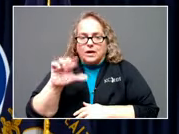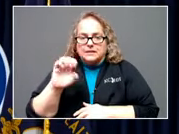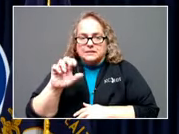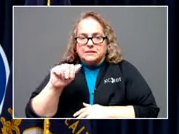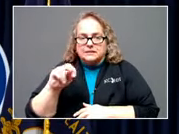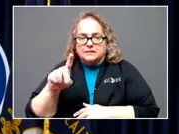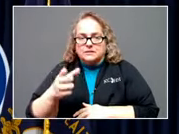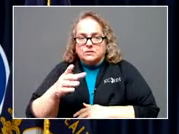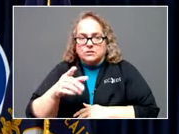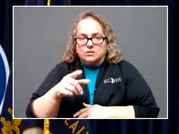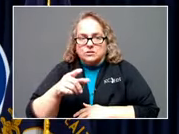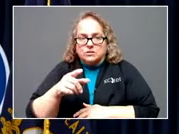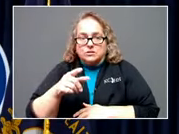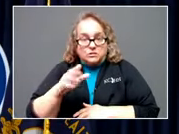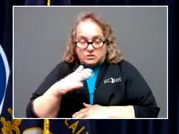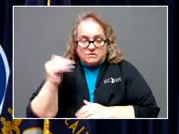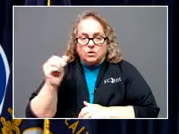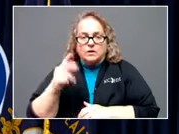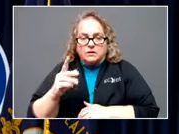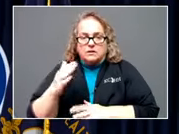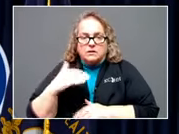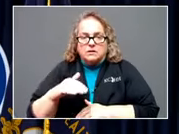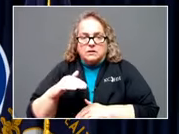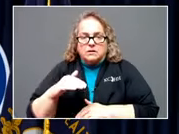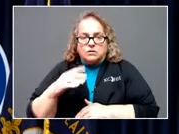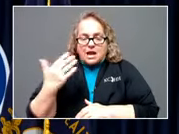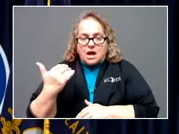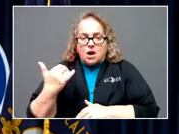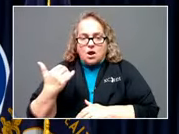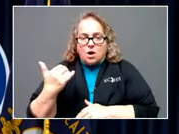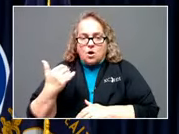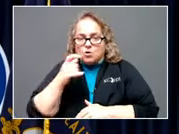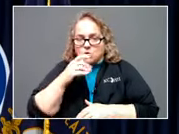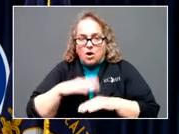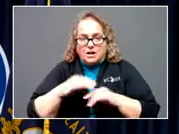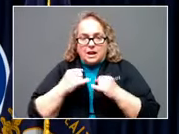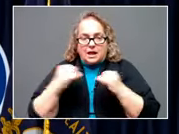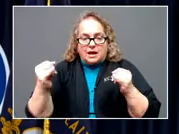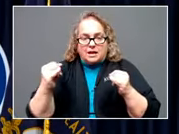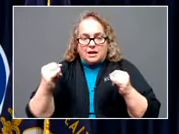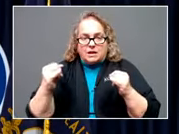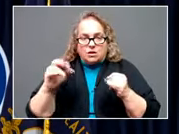Oh, we lost. Okay. We'll go to who we have virtually, unless we have Rick Schobel.